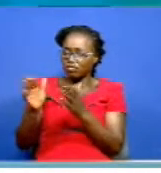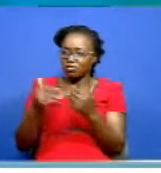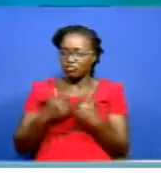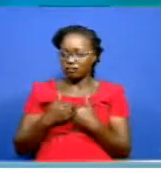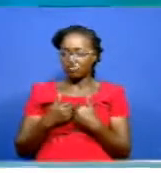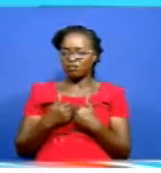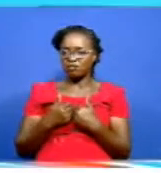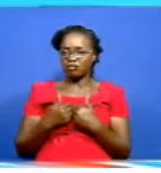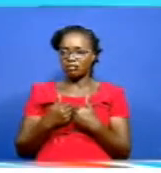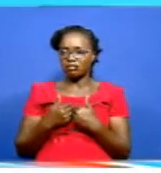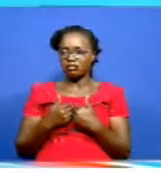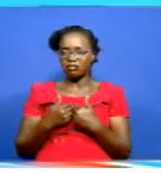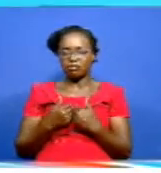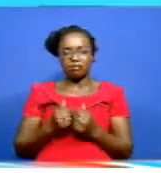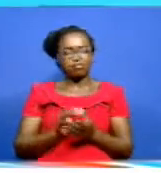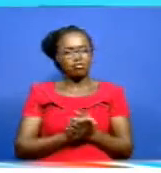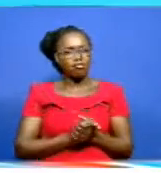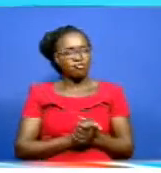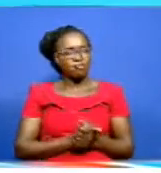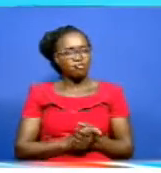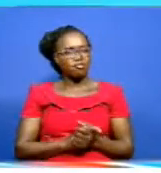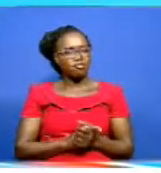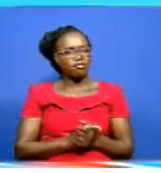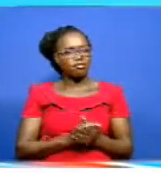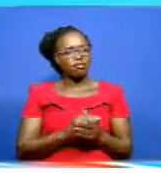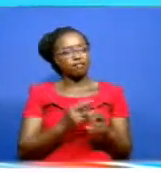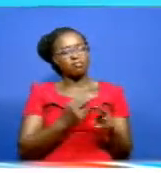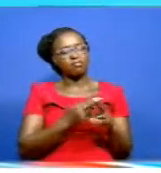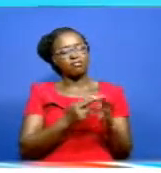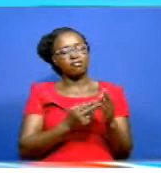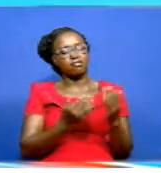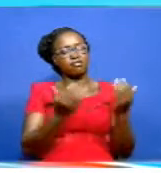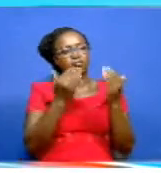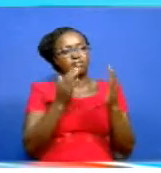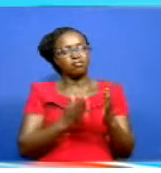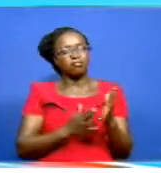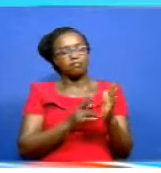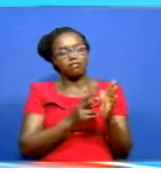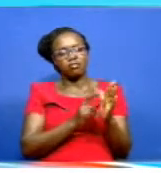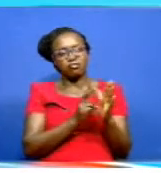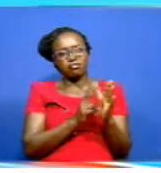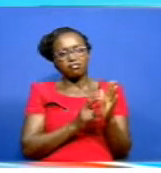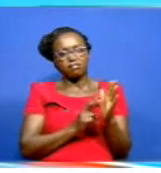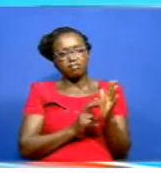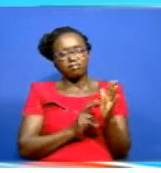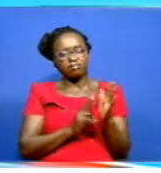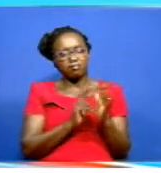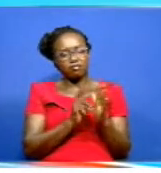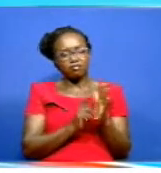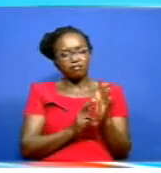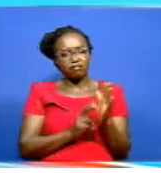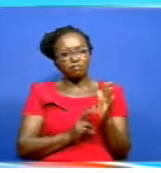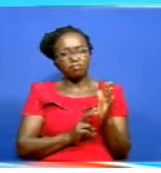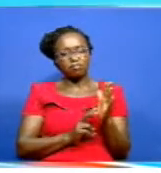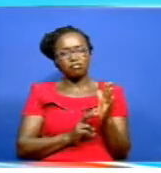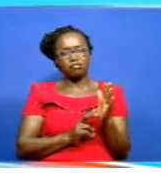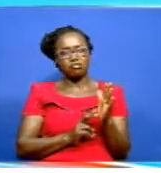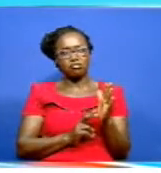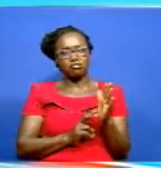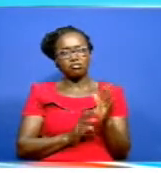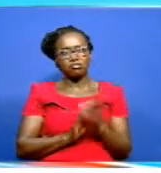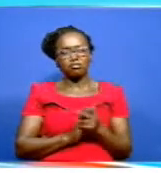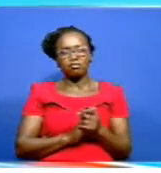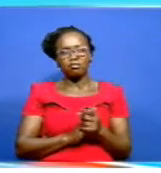Yeah. Willie Rotich, you're watching from Nairobi. Elia, you say you love KBC indeed.